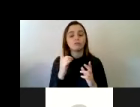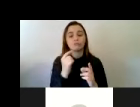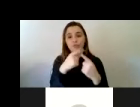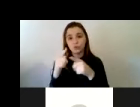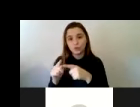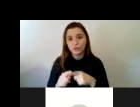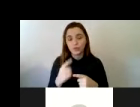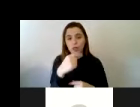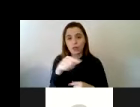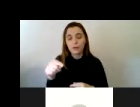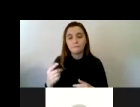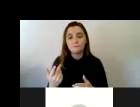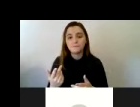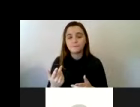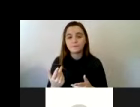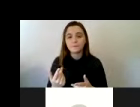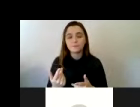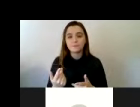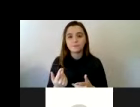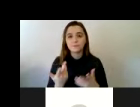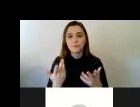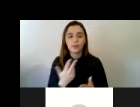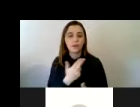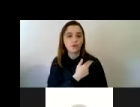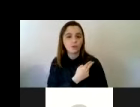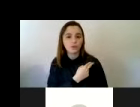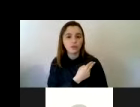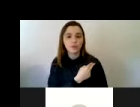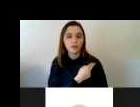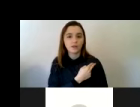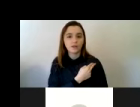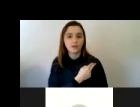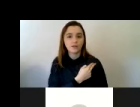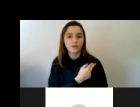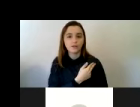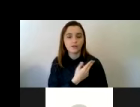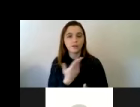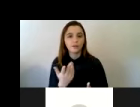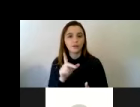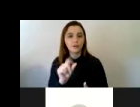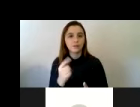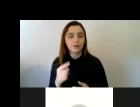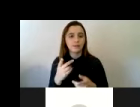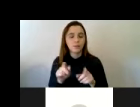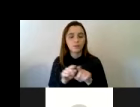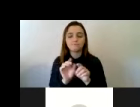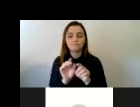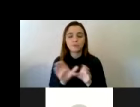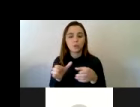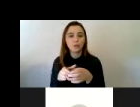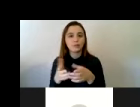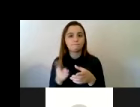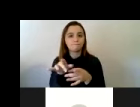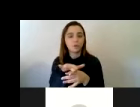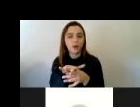so on. The universities may also reach out to the local community, and